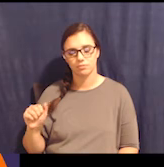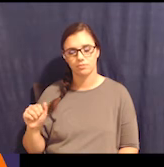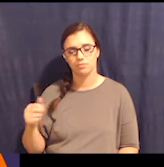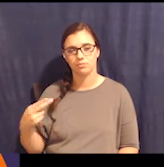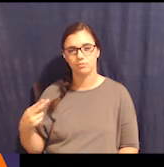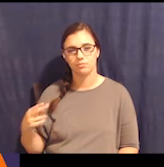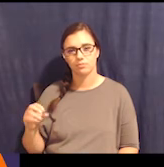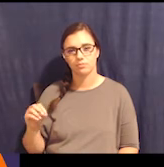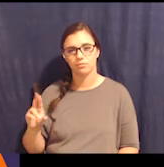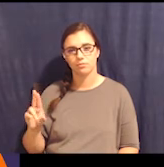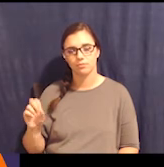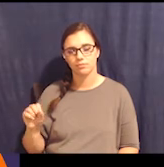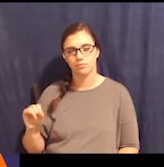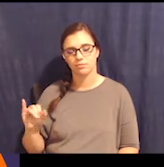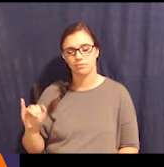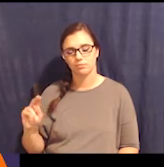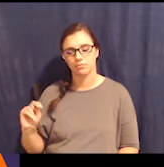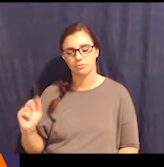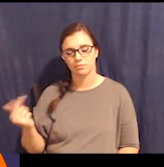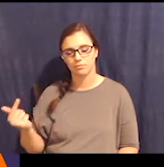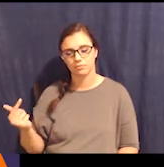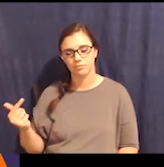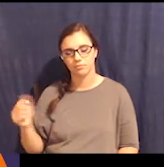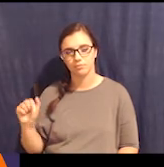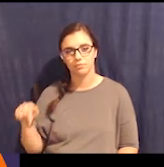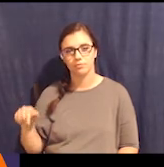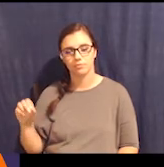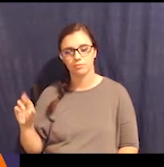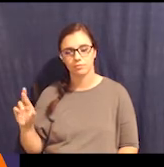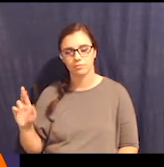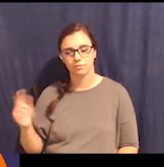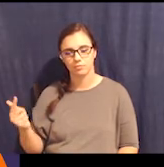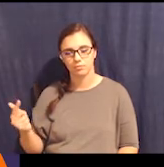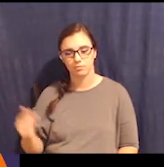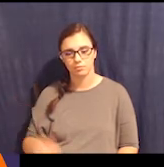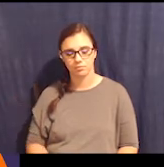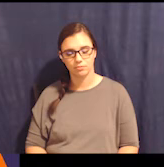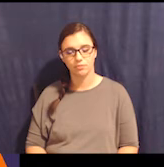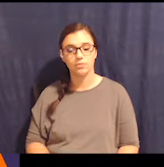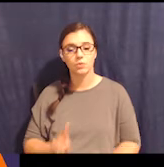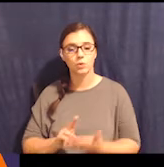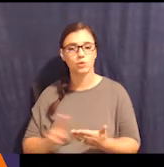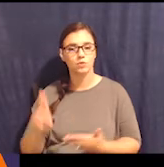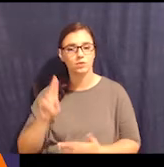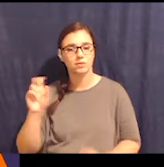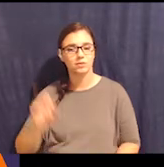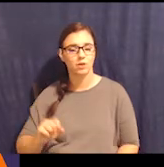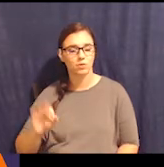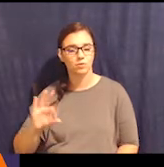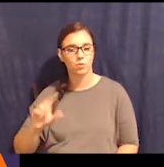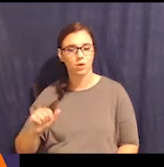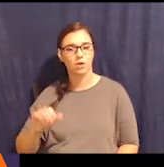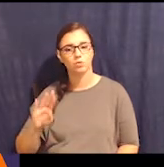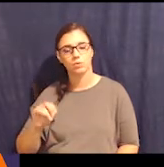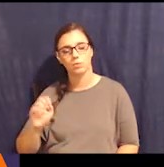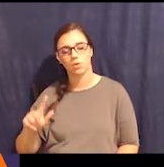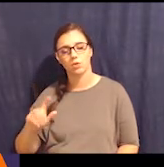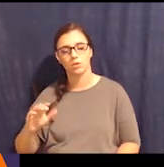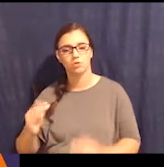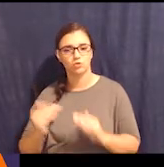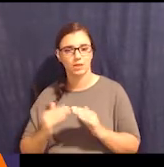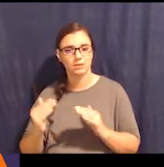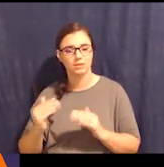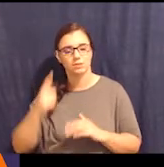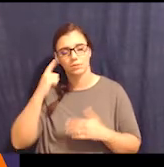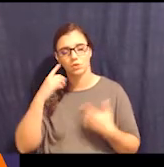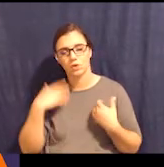www.floridahousing.org. The University of South Florida Criminal Justice, Mental Health, and Substance Abuse Technical Assistance Center